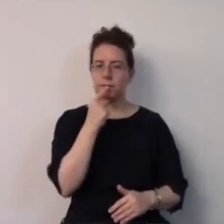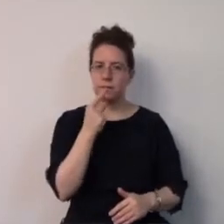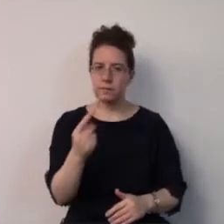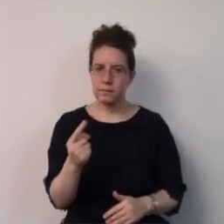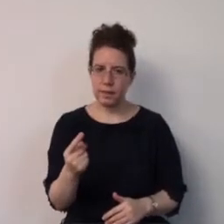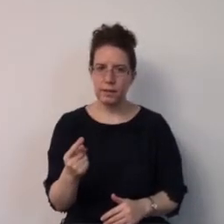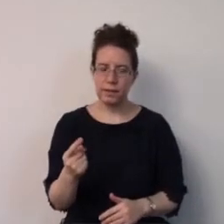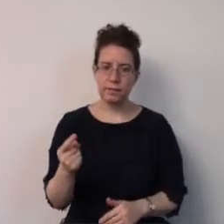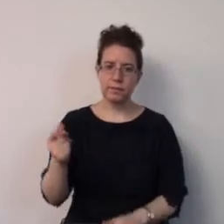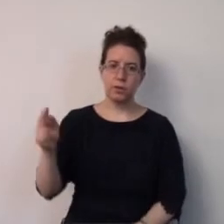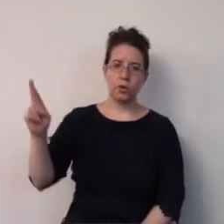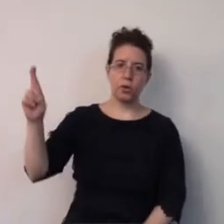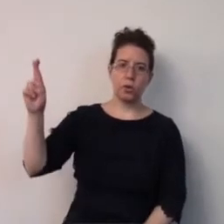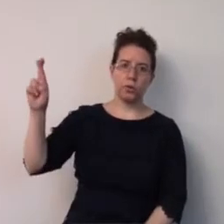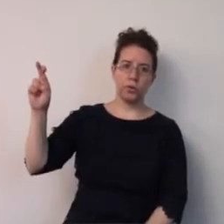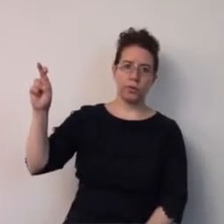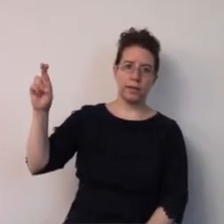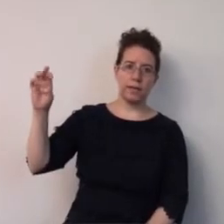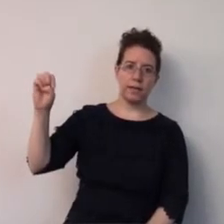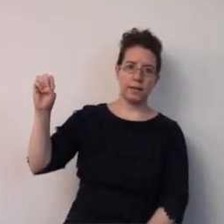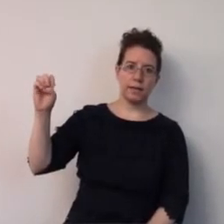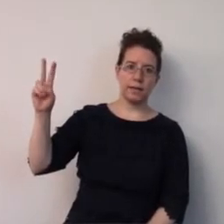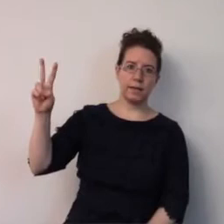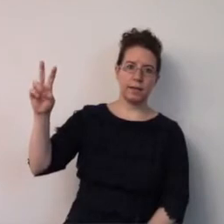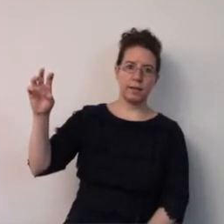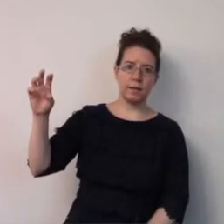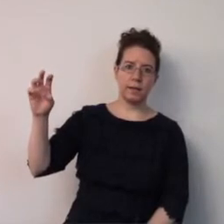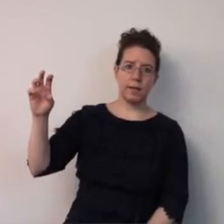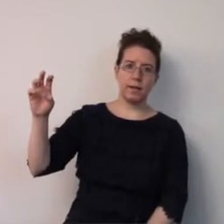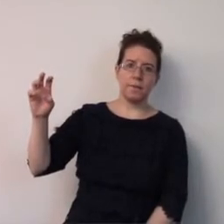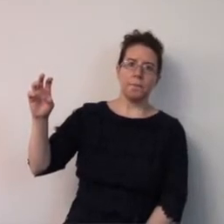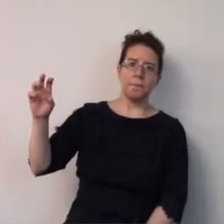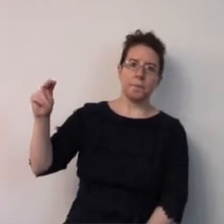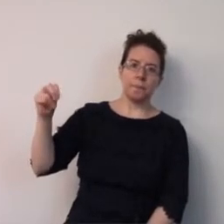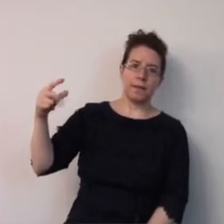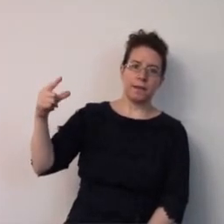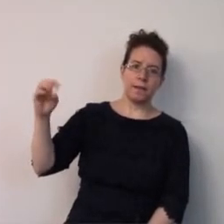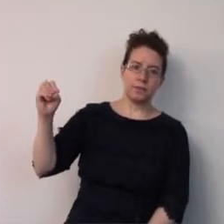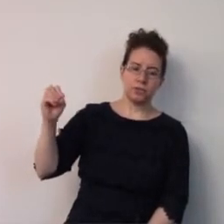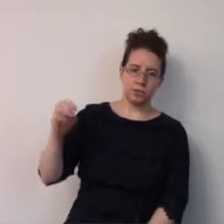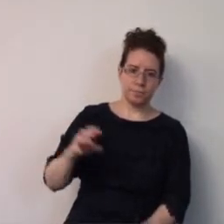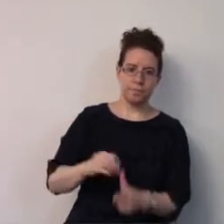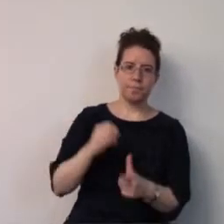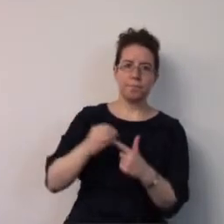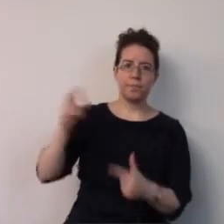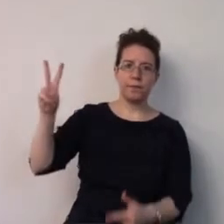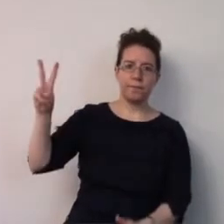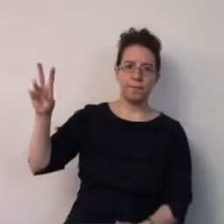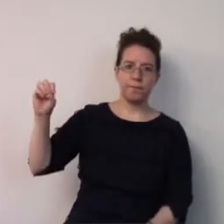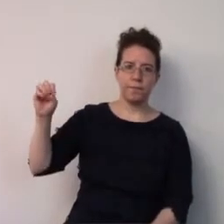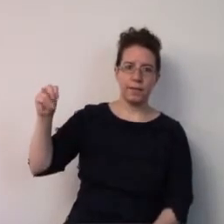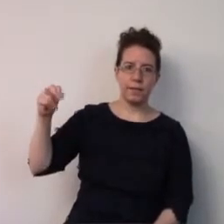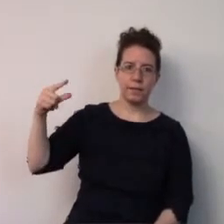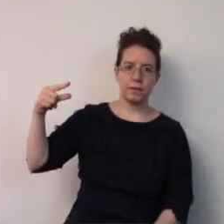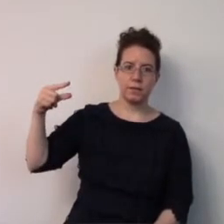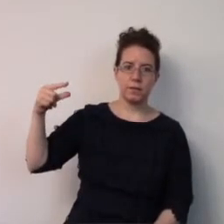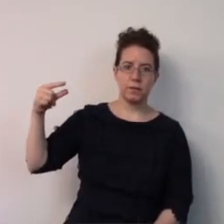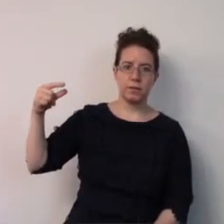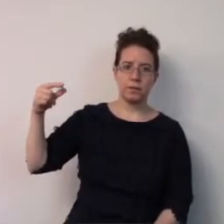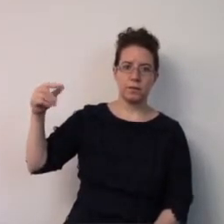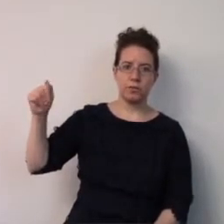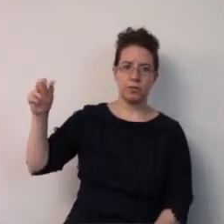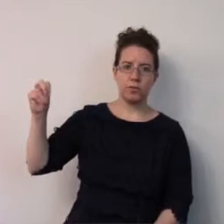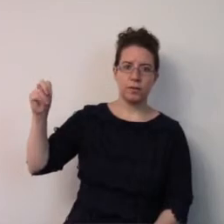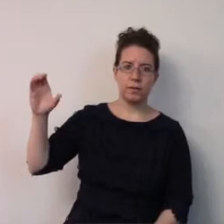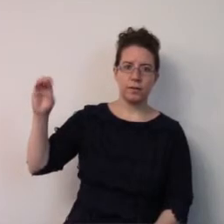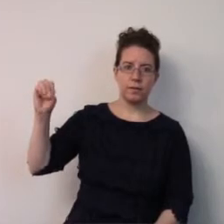be converted and become as little children, you shall not enter the kingdom of heaven. That's not the